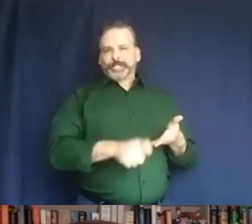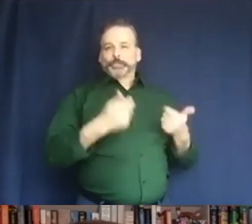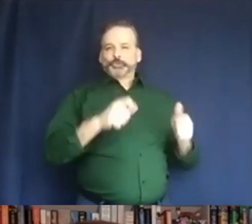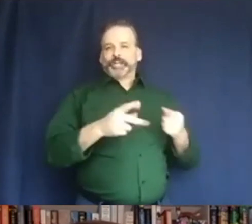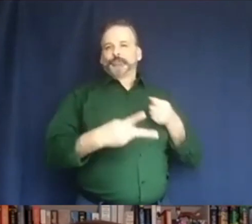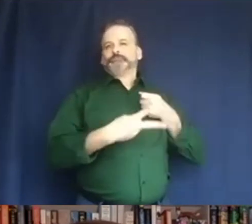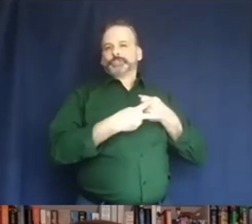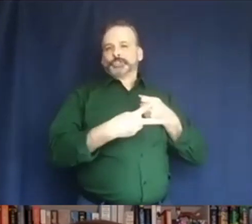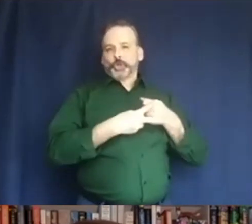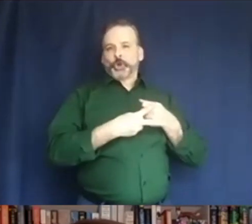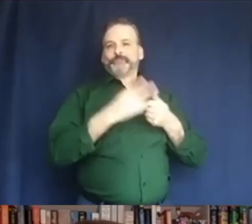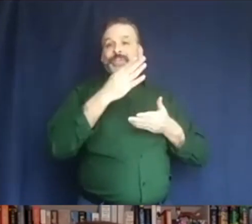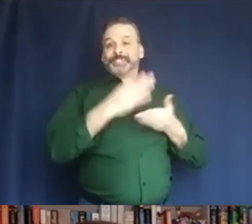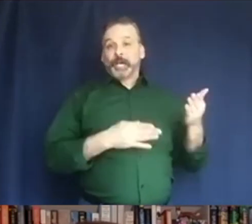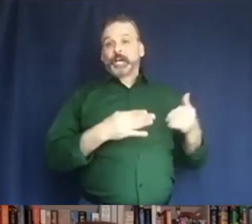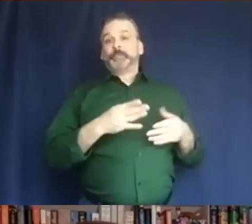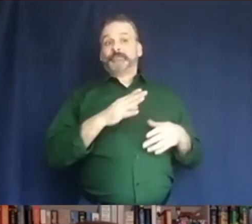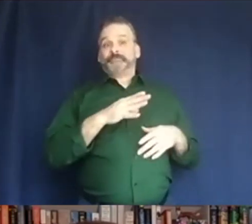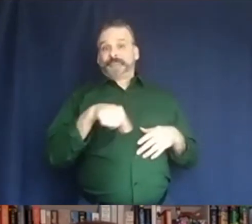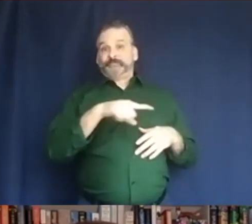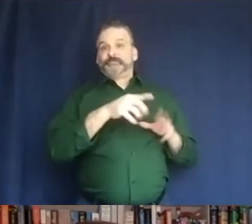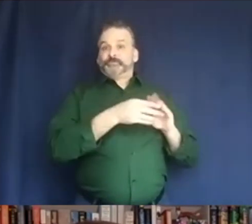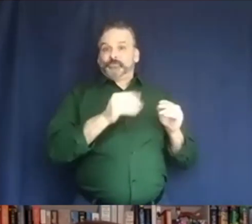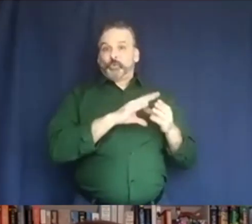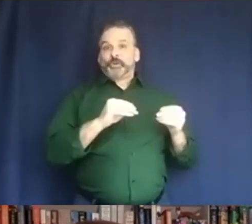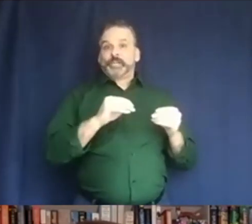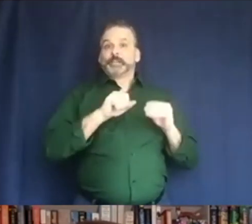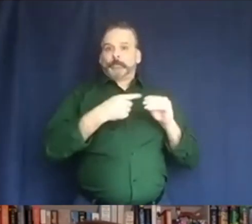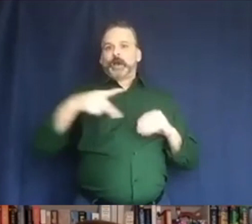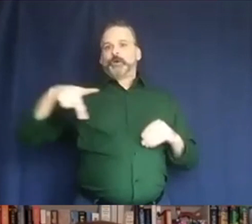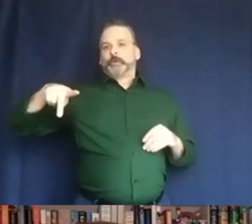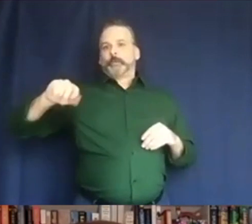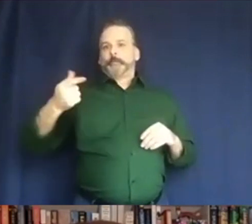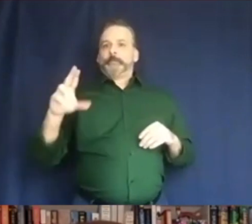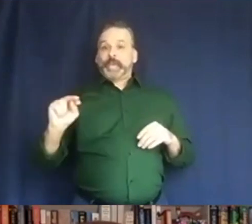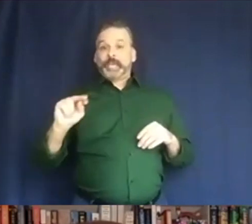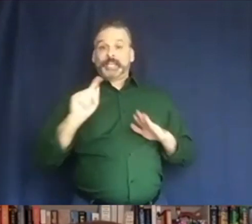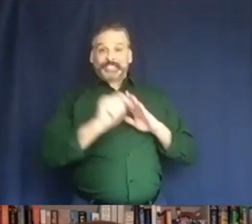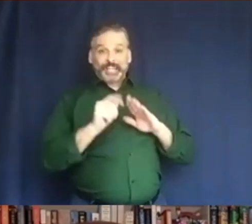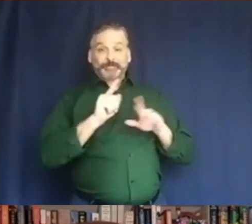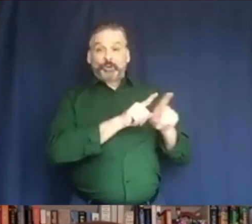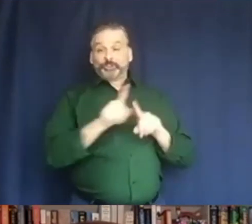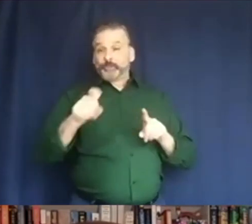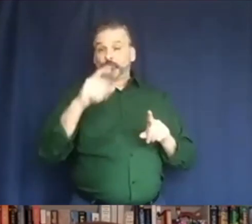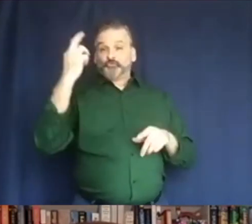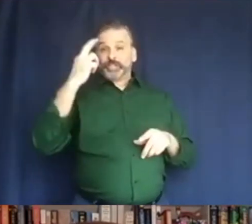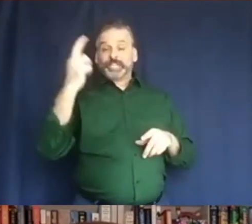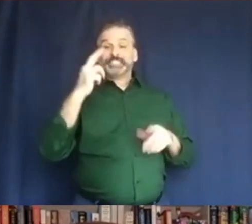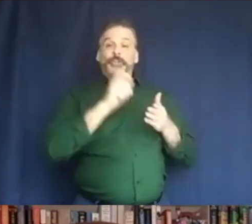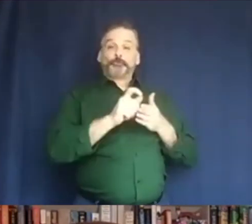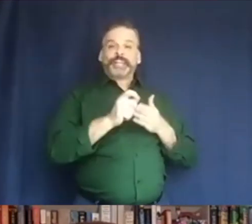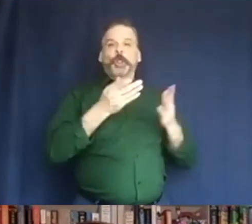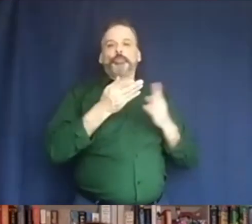preserve some of the stories of pagan times, but you also have to realize that they are writing this through a Christian